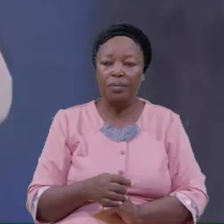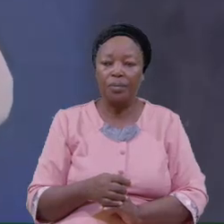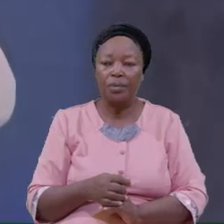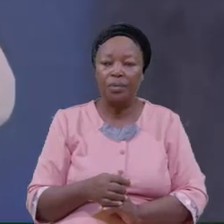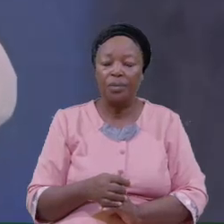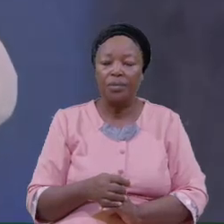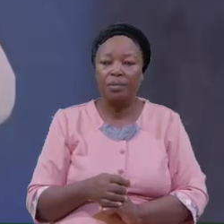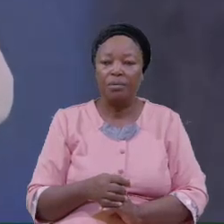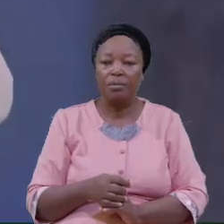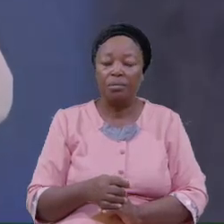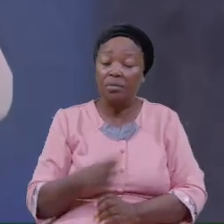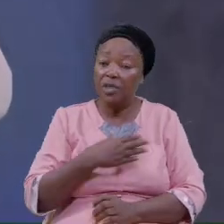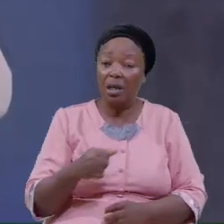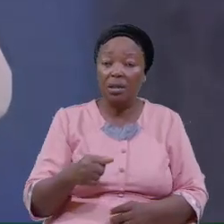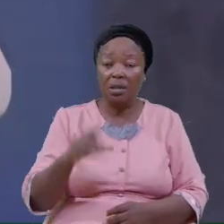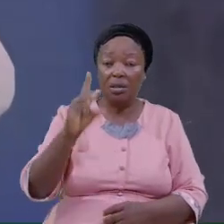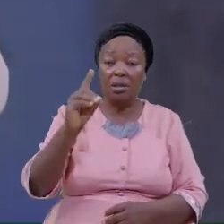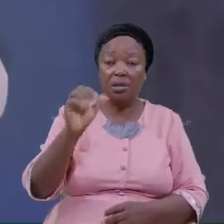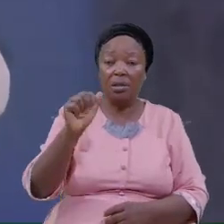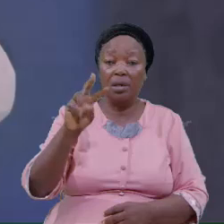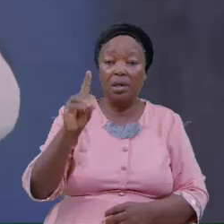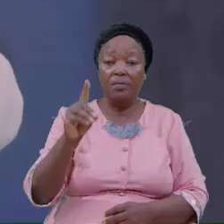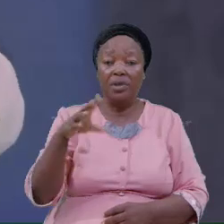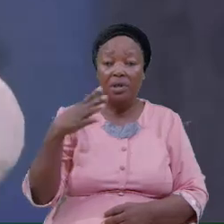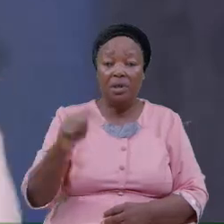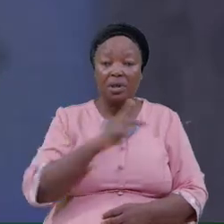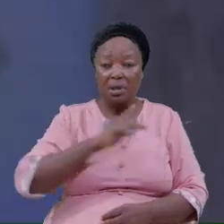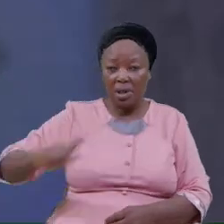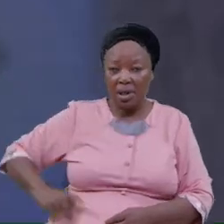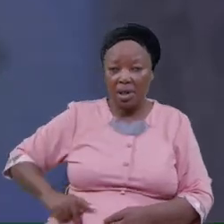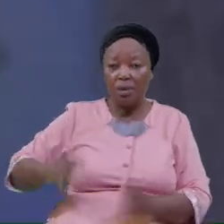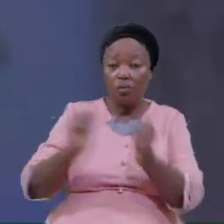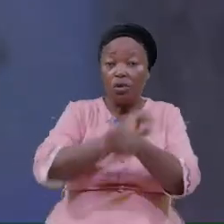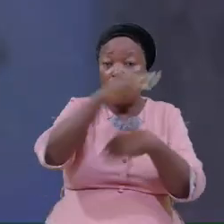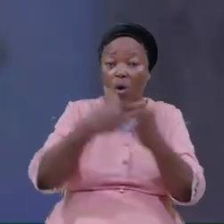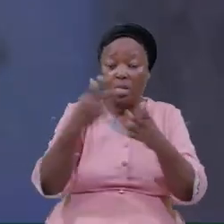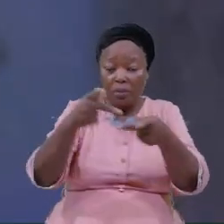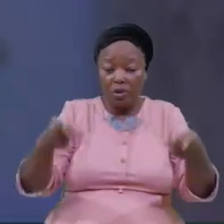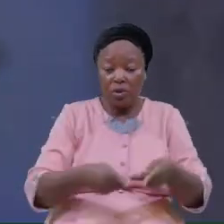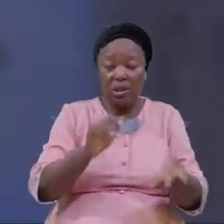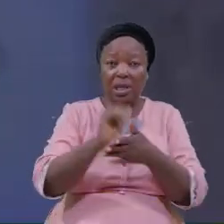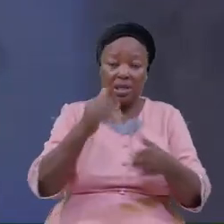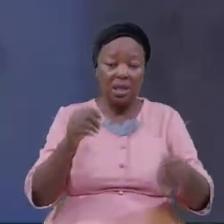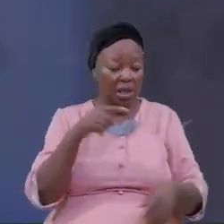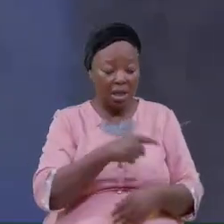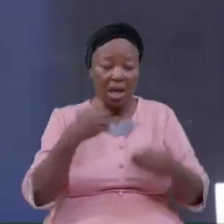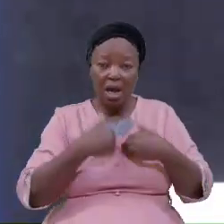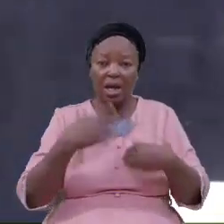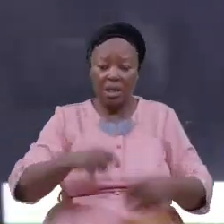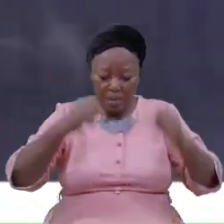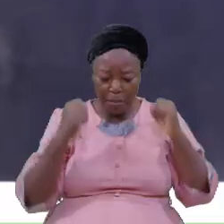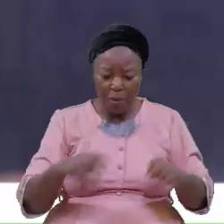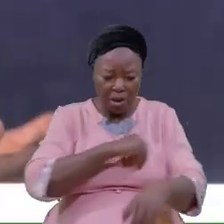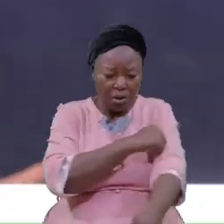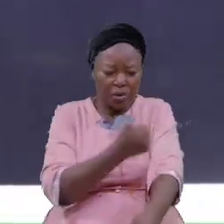And David the king, with all the position he had, the power, the authority he had on